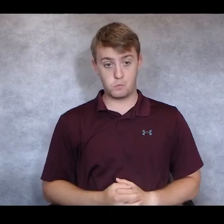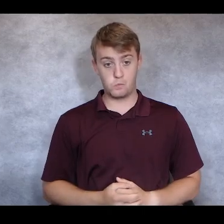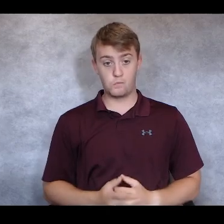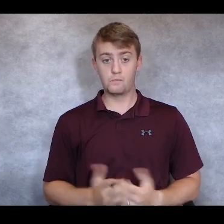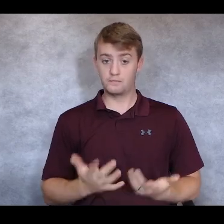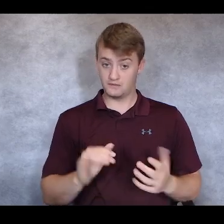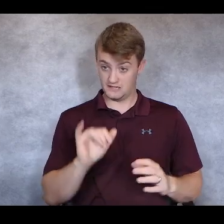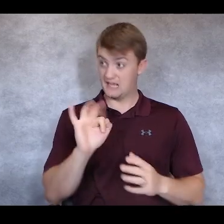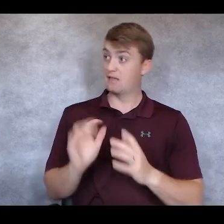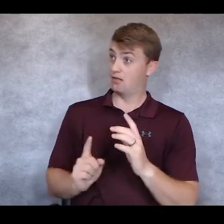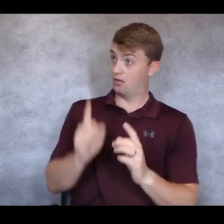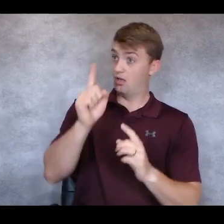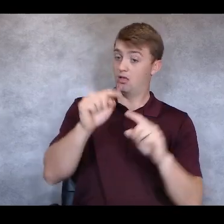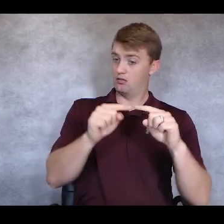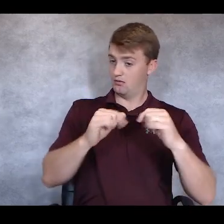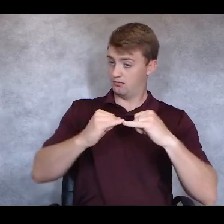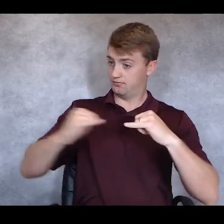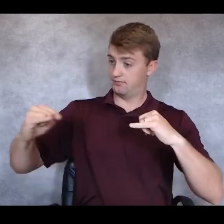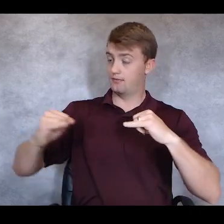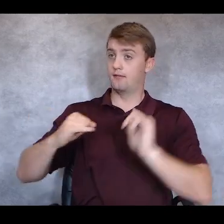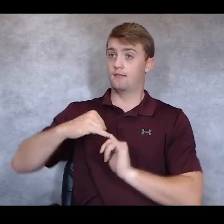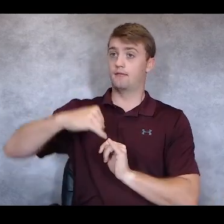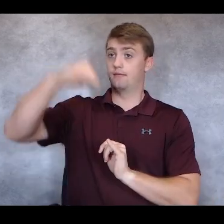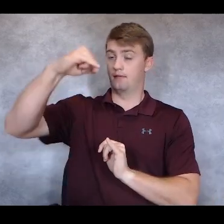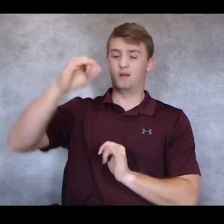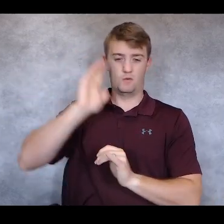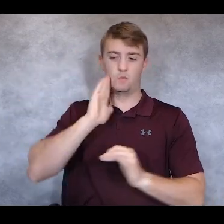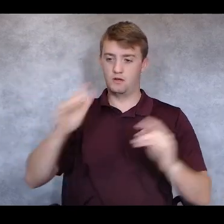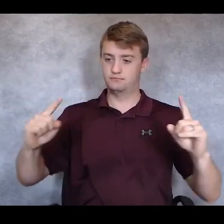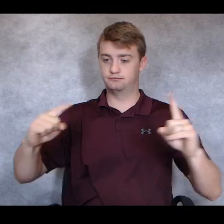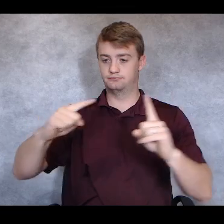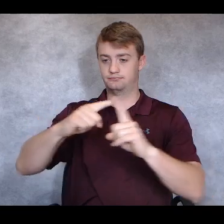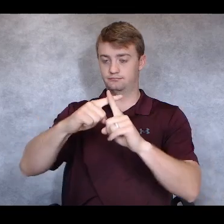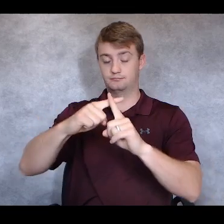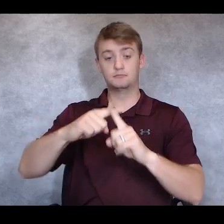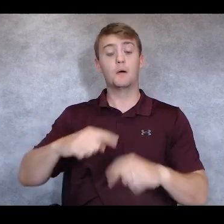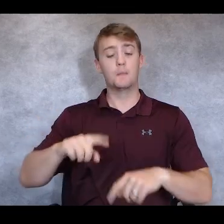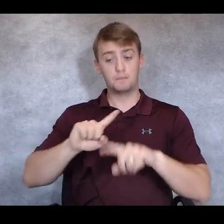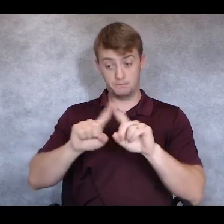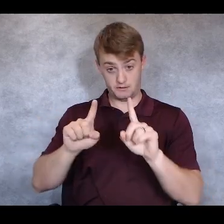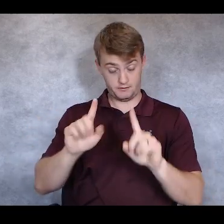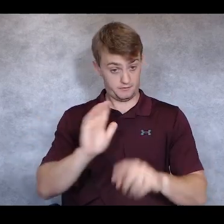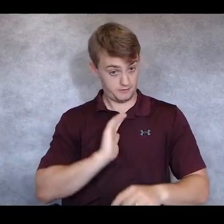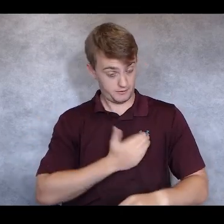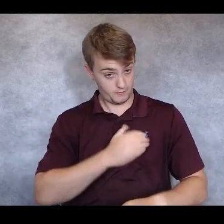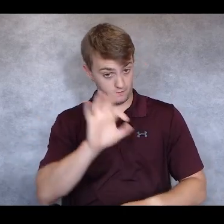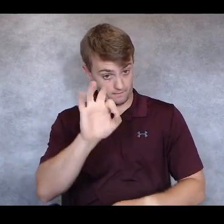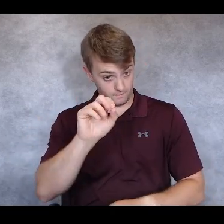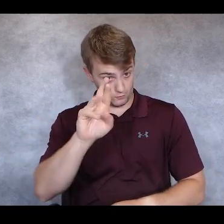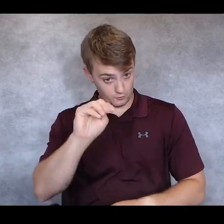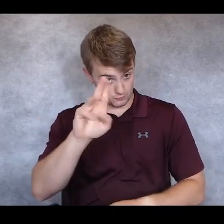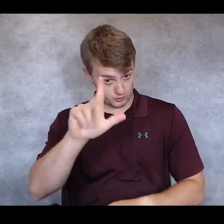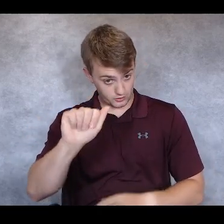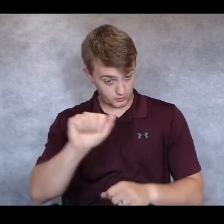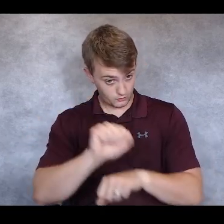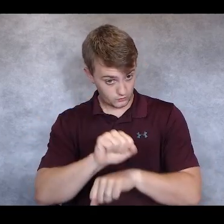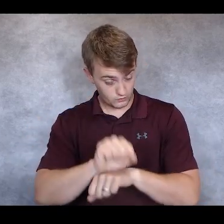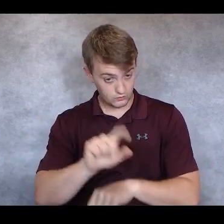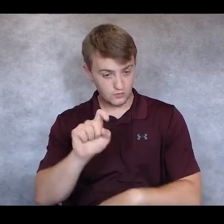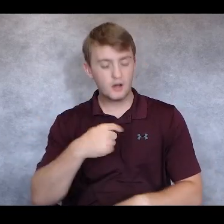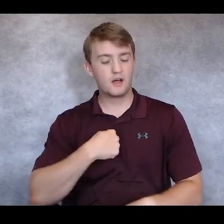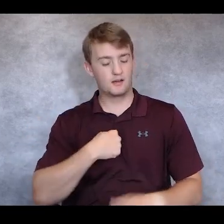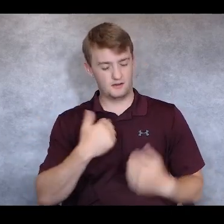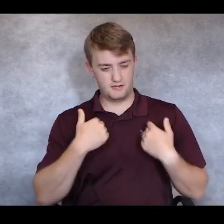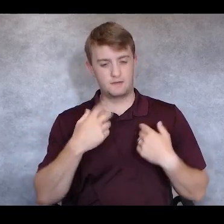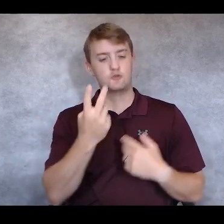Well, those lines definitely intersect. They do, you are right. But does our formula work? Let's test it out. I